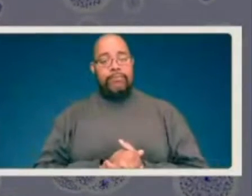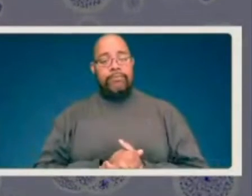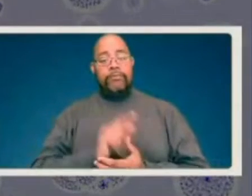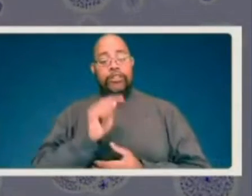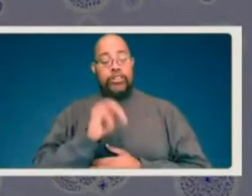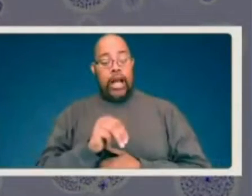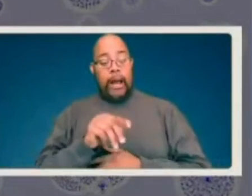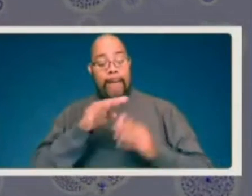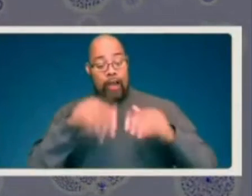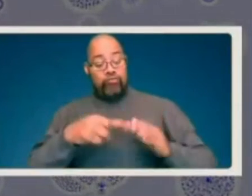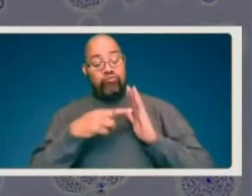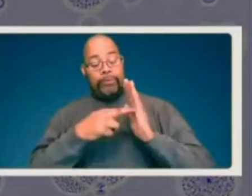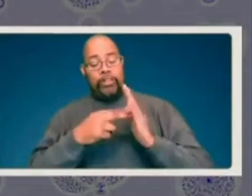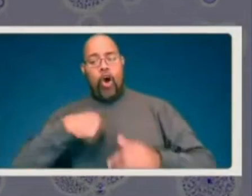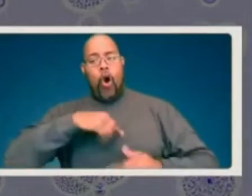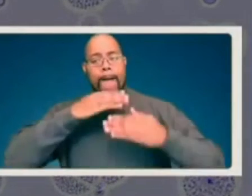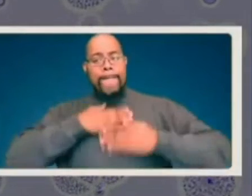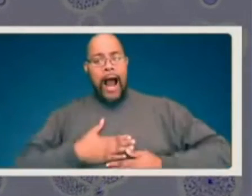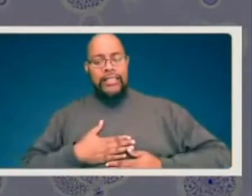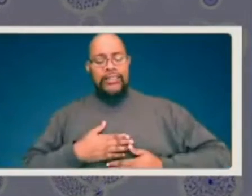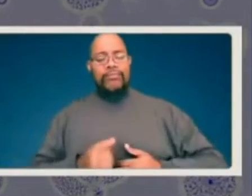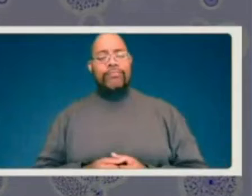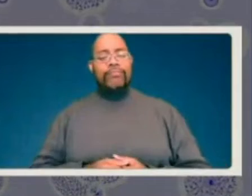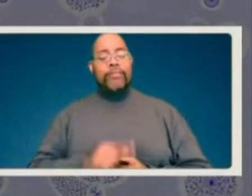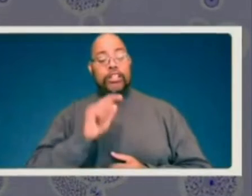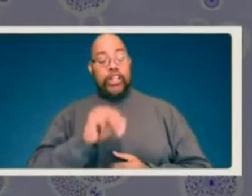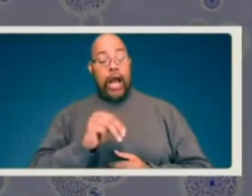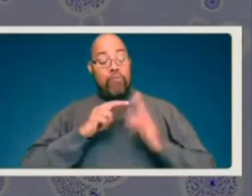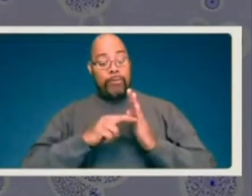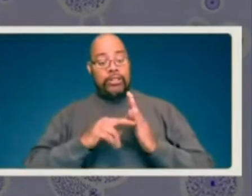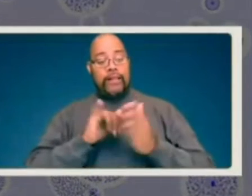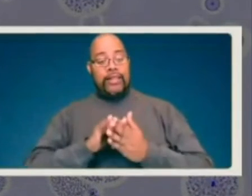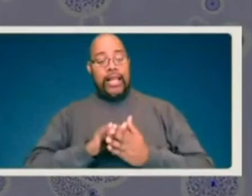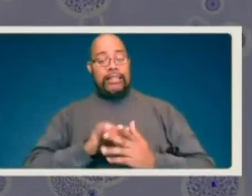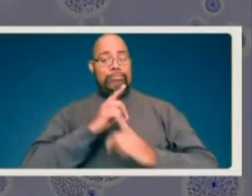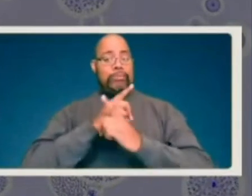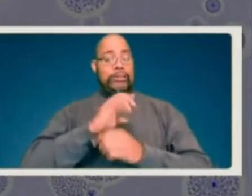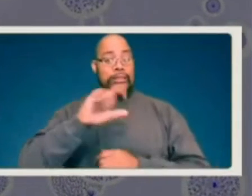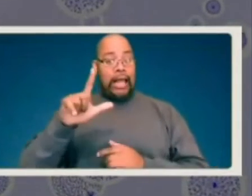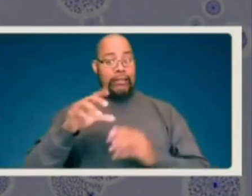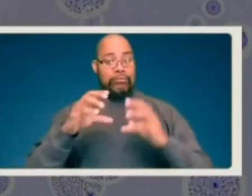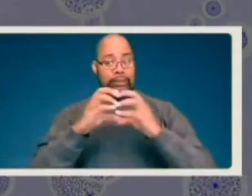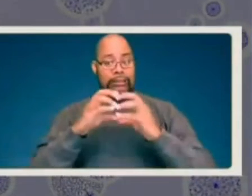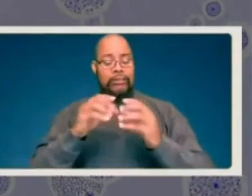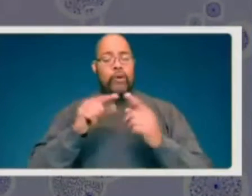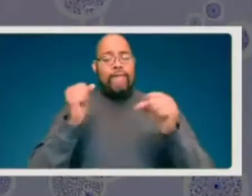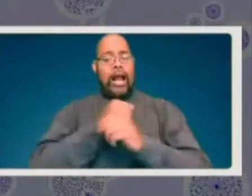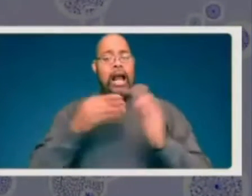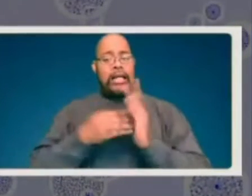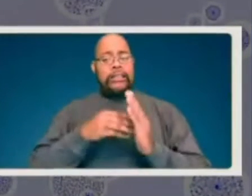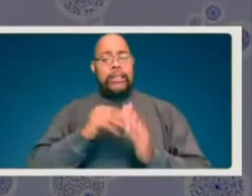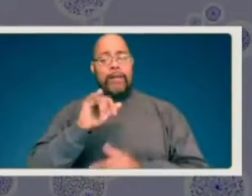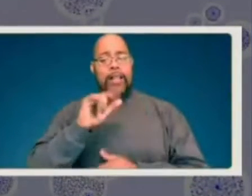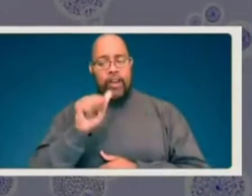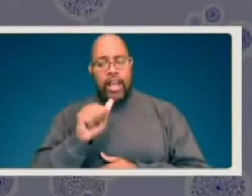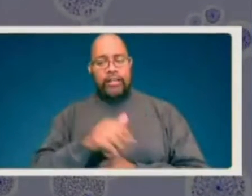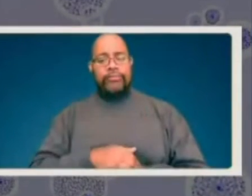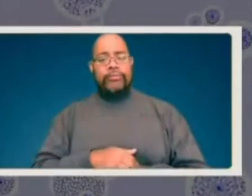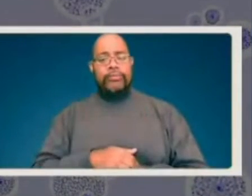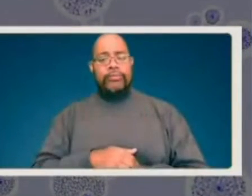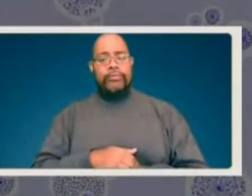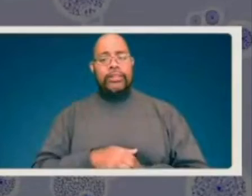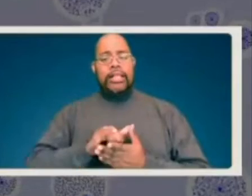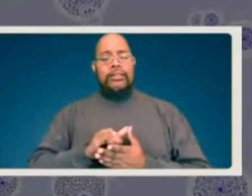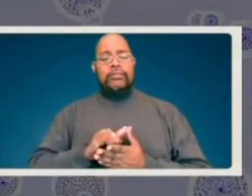design, Tom's house represents our body. Tom represents the immune cells useful for fighting against malaria parasites such